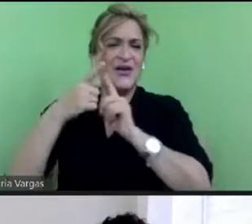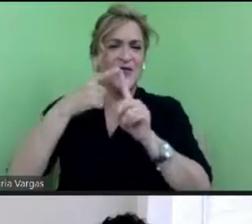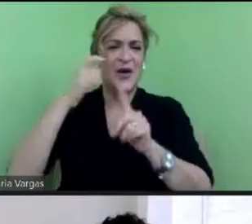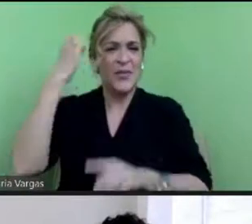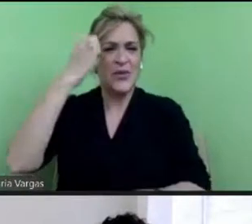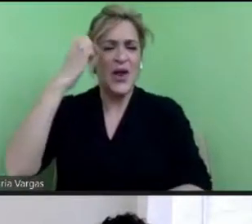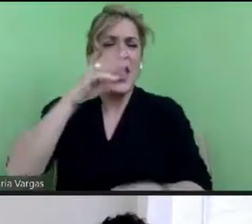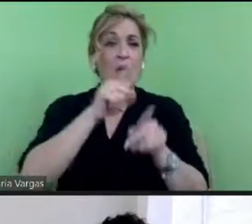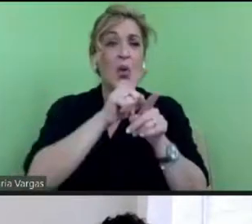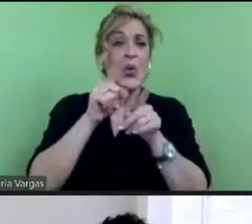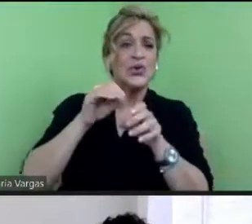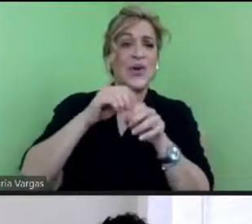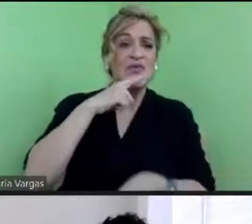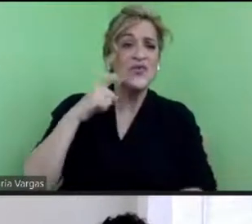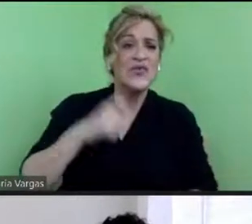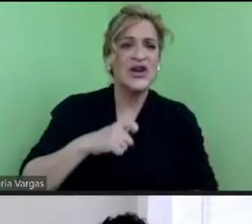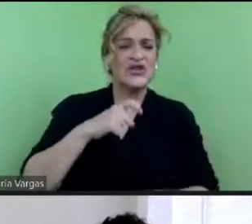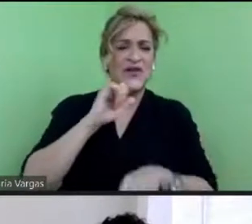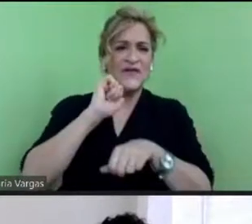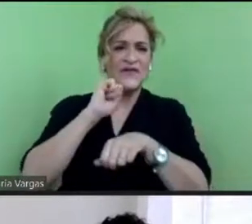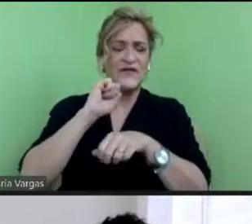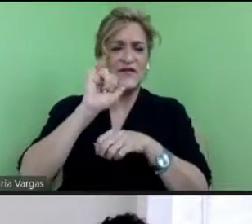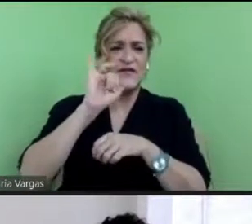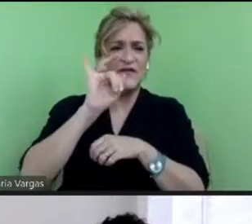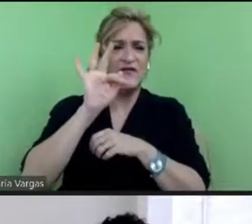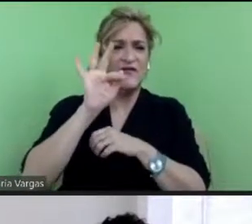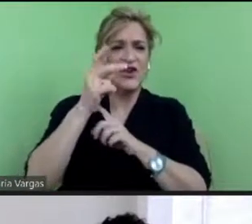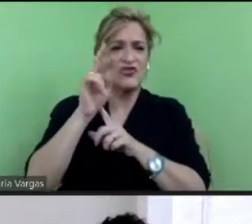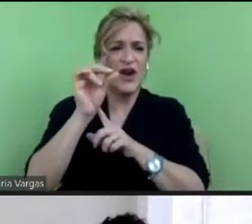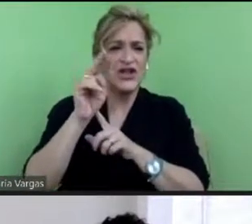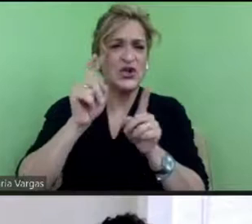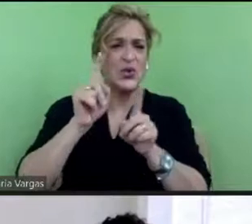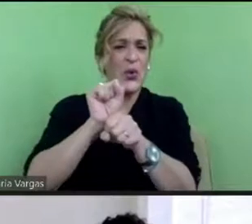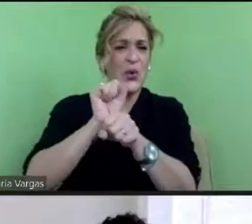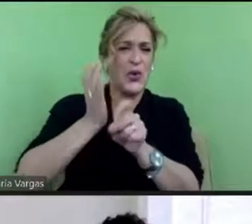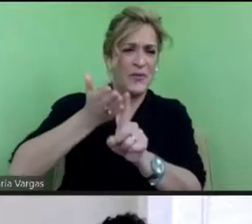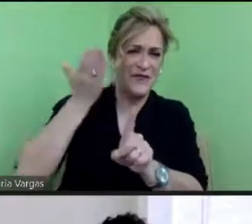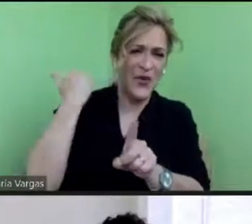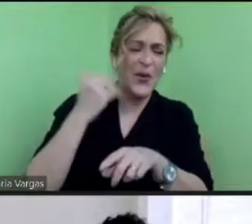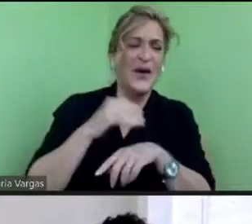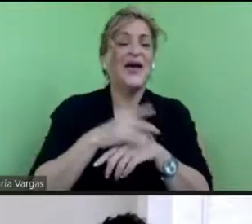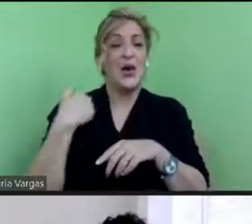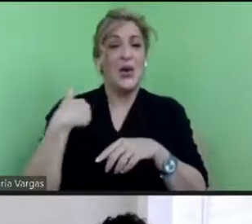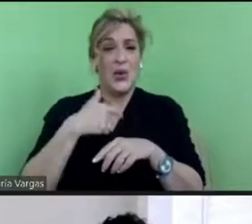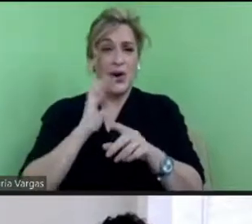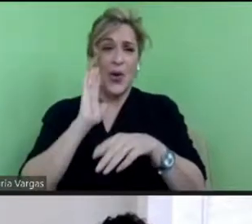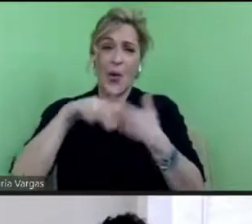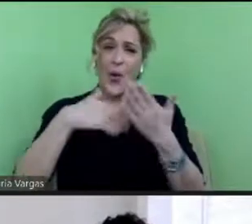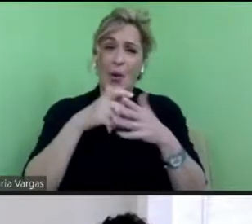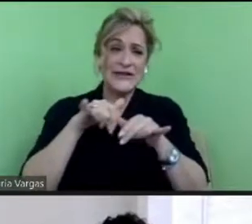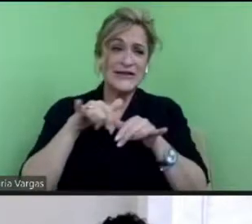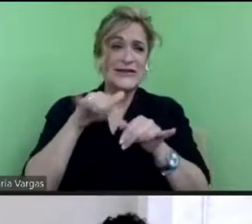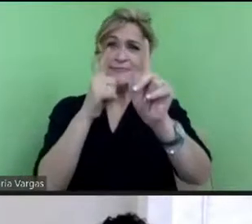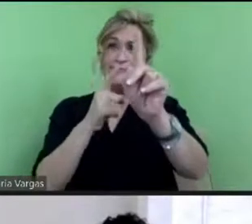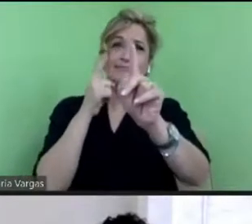the past. Wherever we work, the universality of our approach and our mission remains the same. Thank you so